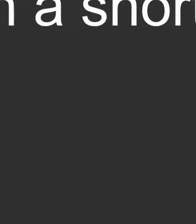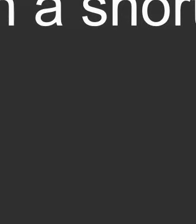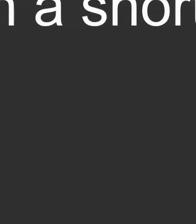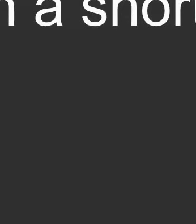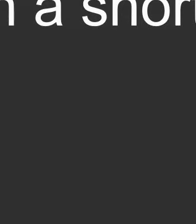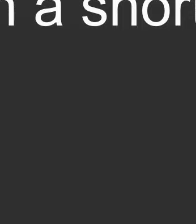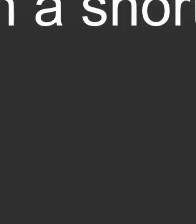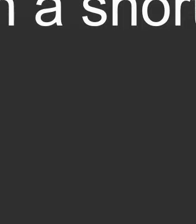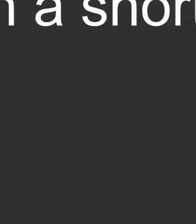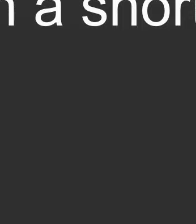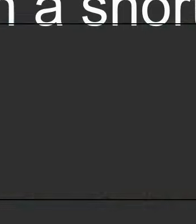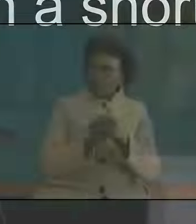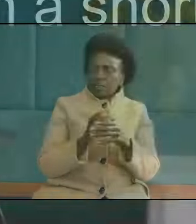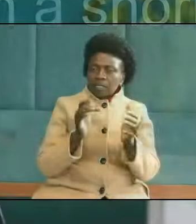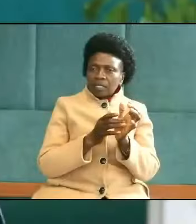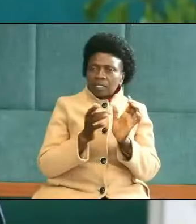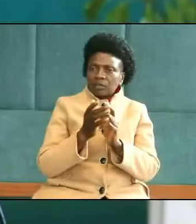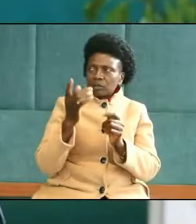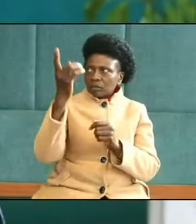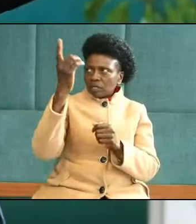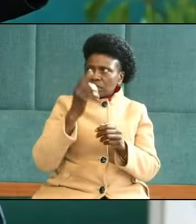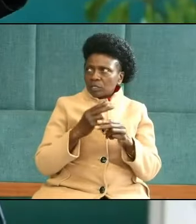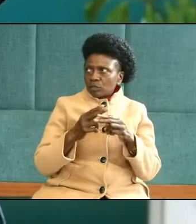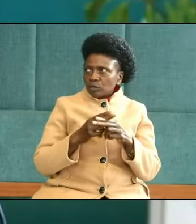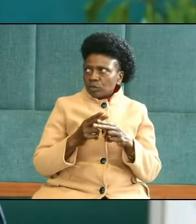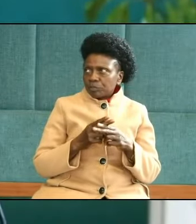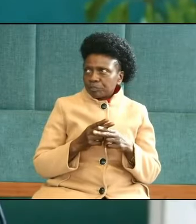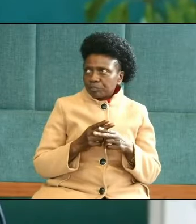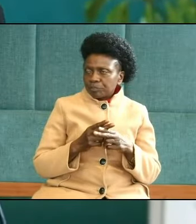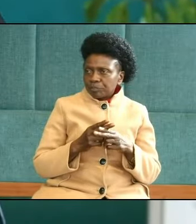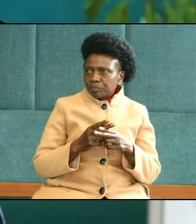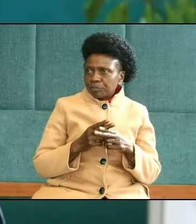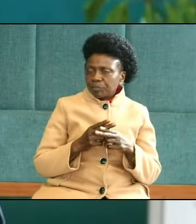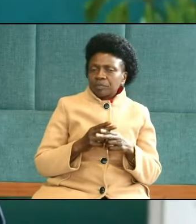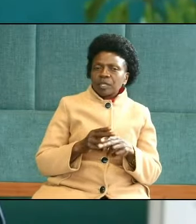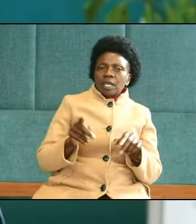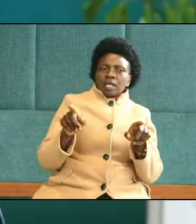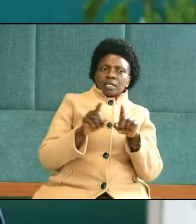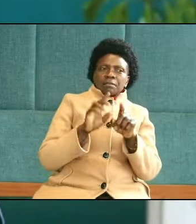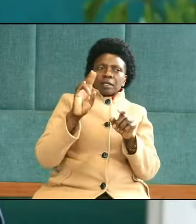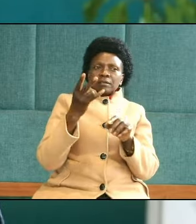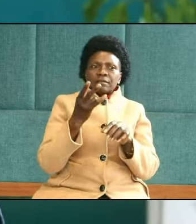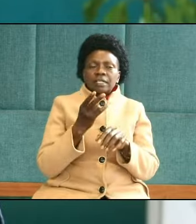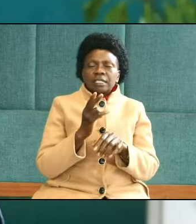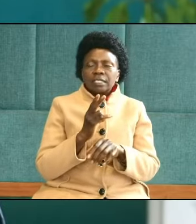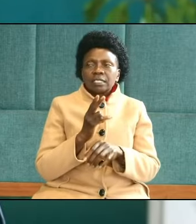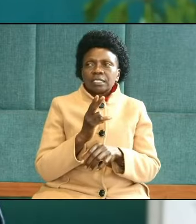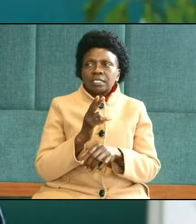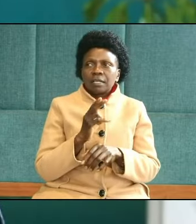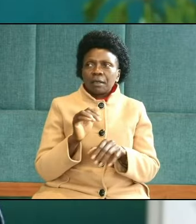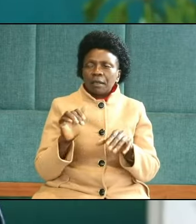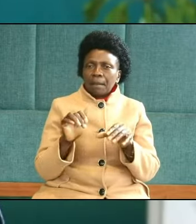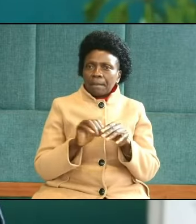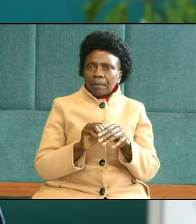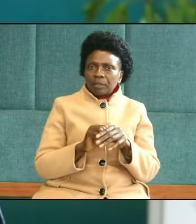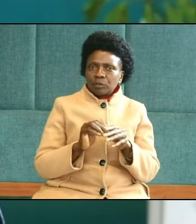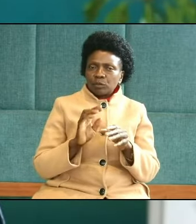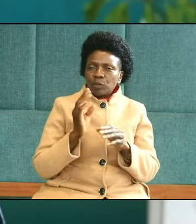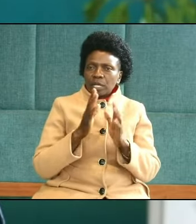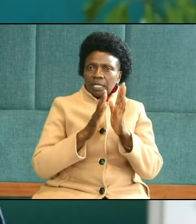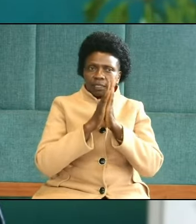be returning in a short time. And I want to ask us here, as Seventh-day Adventists, are we as